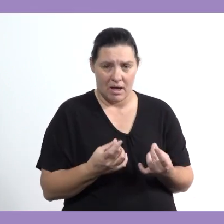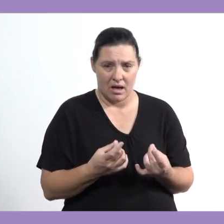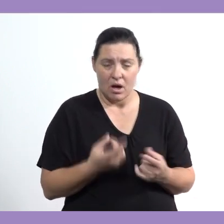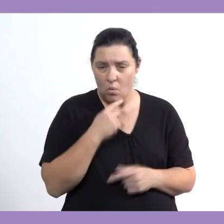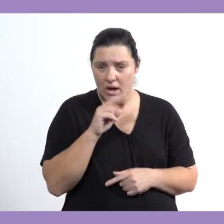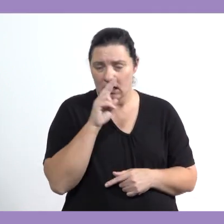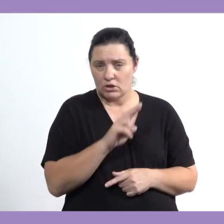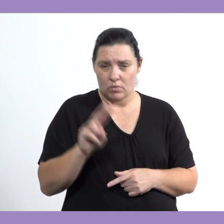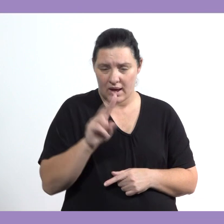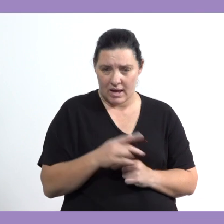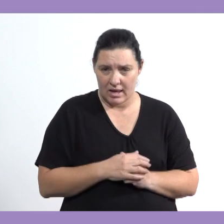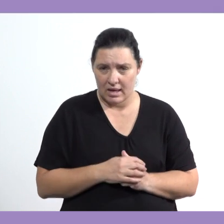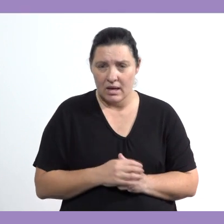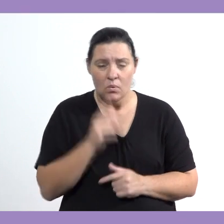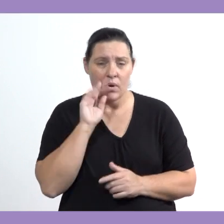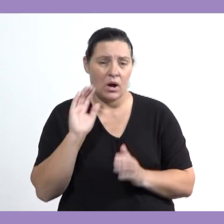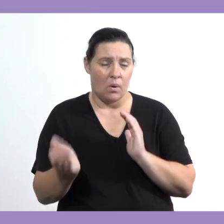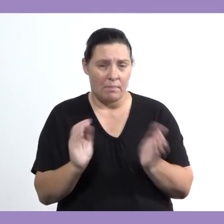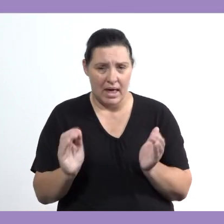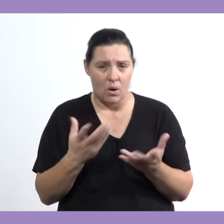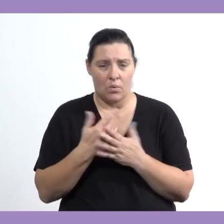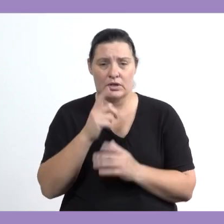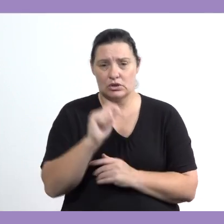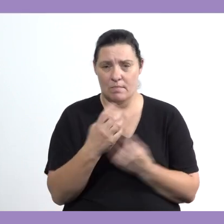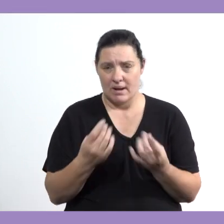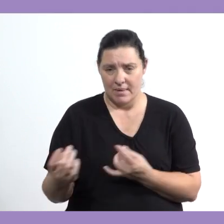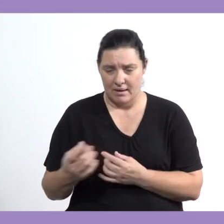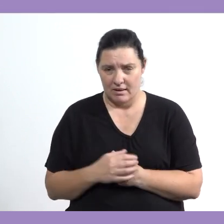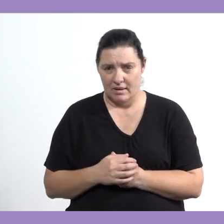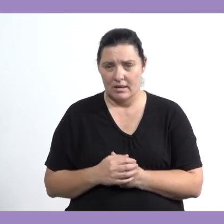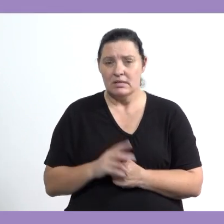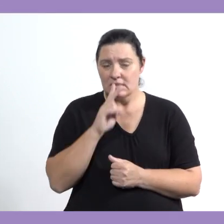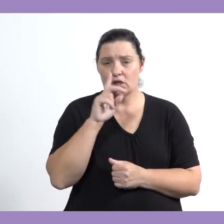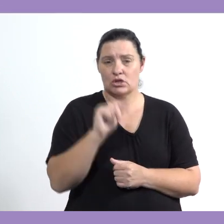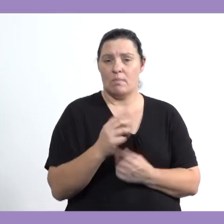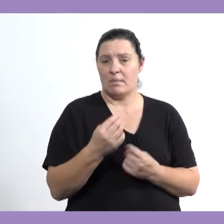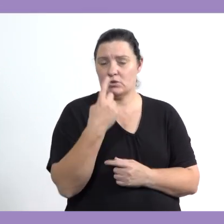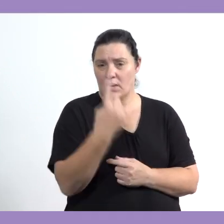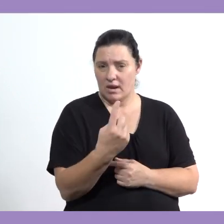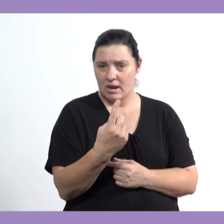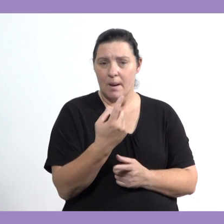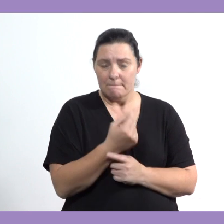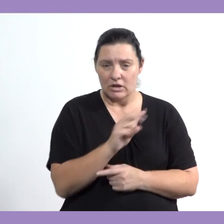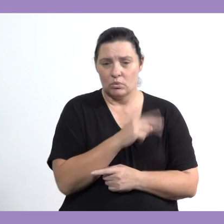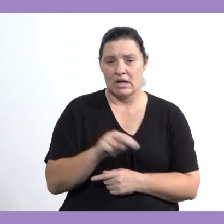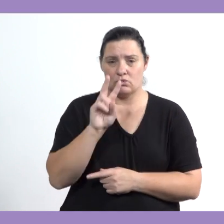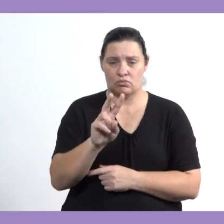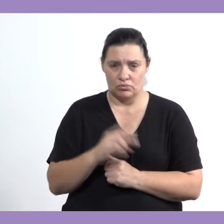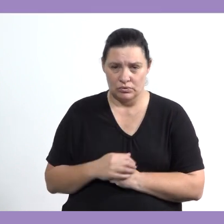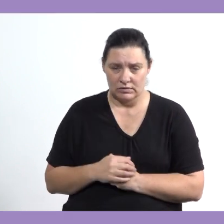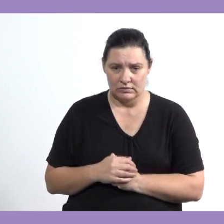at the number that we are squaring, and we are comparing it with the term number, we can see the term number is 1 there, but we are squaring the